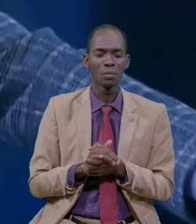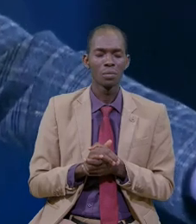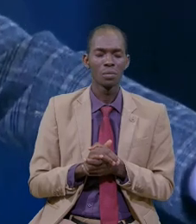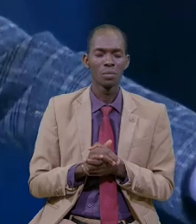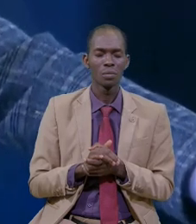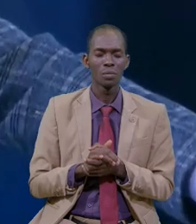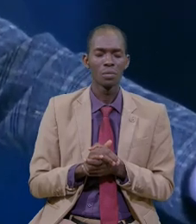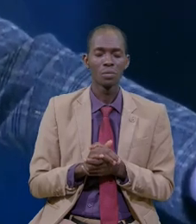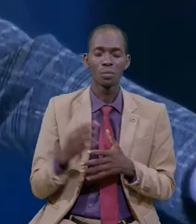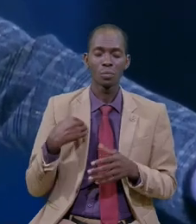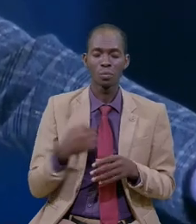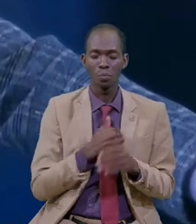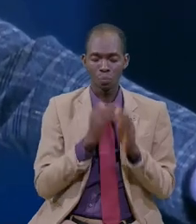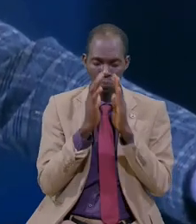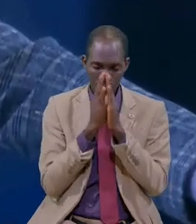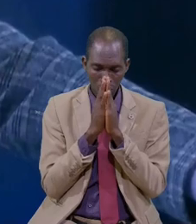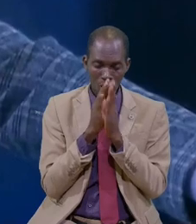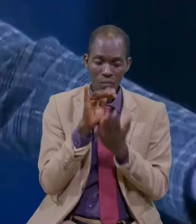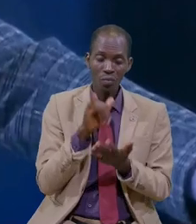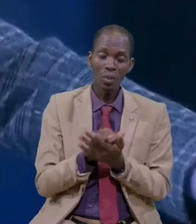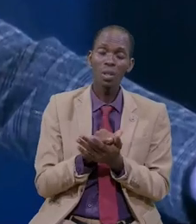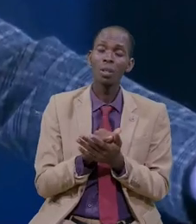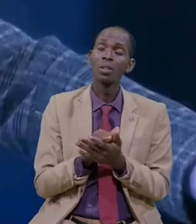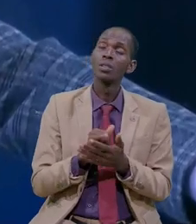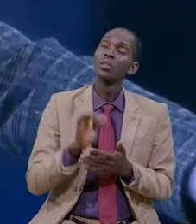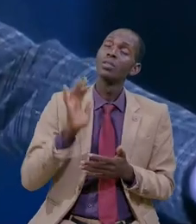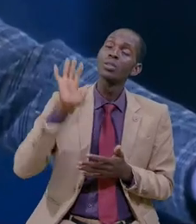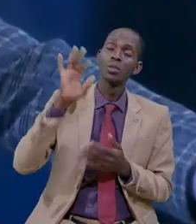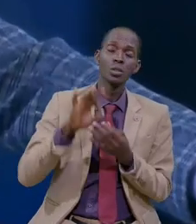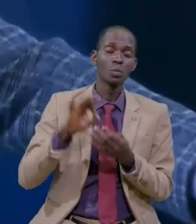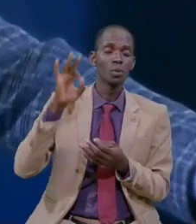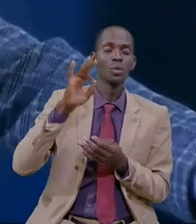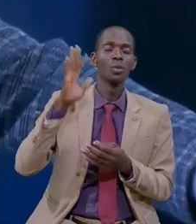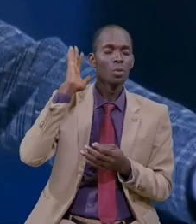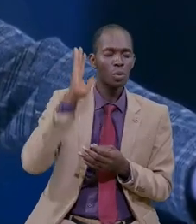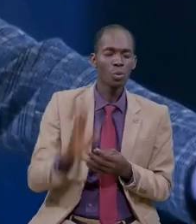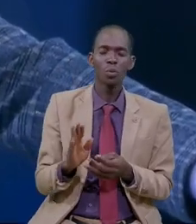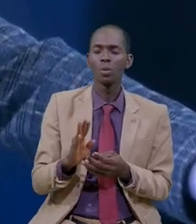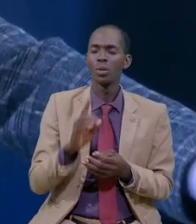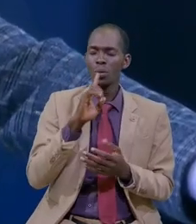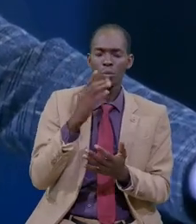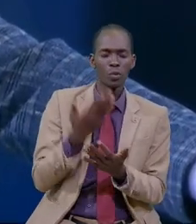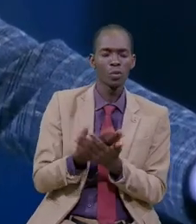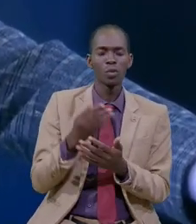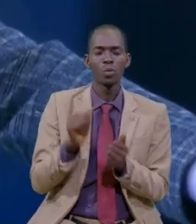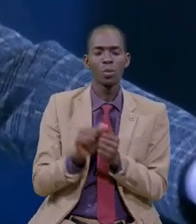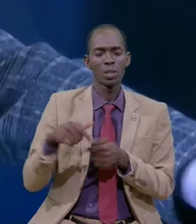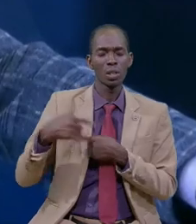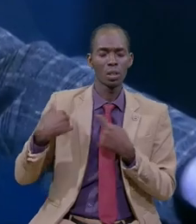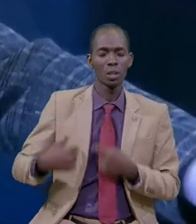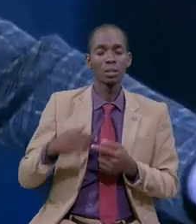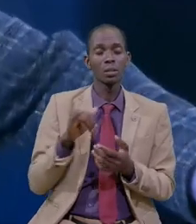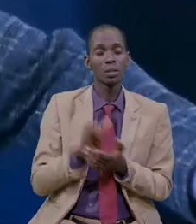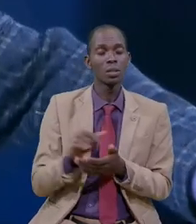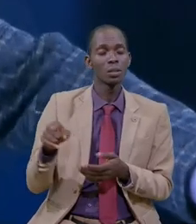We pray that your spirit, the Holy Ghost, will bear witness with the spirit of your heart. Demandons que ton esprit, ton Saint-Esprit,